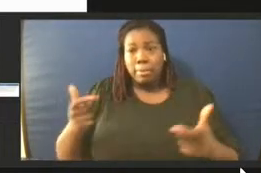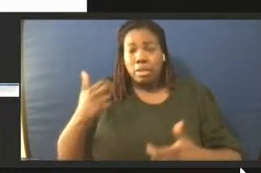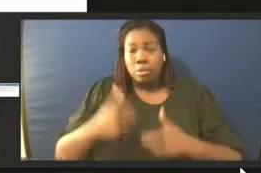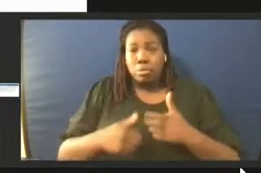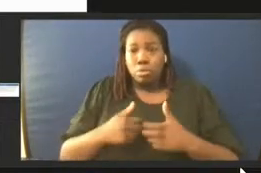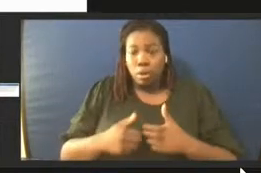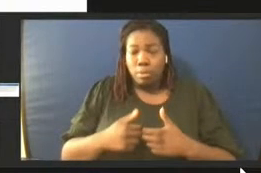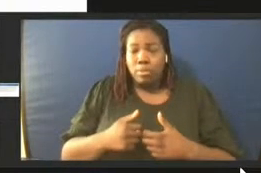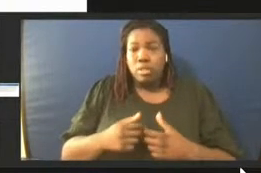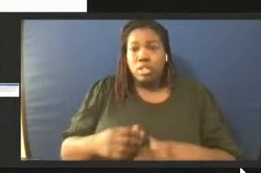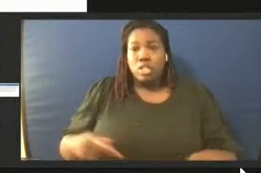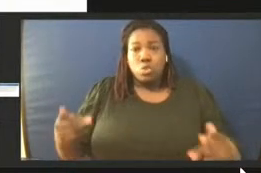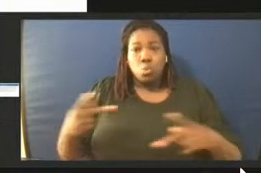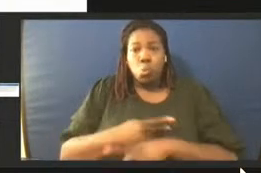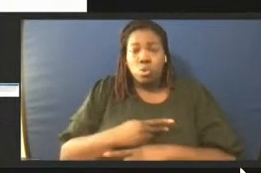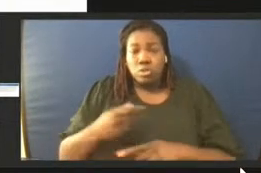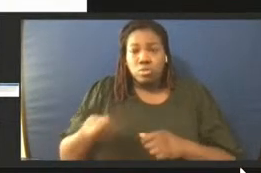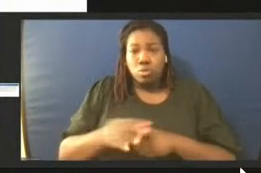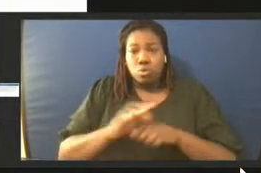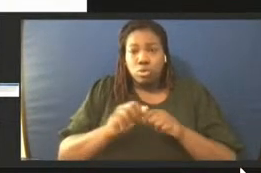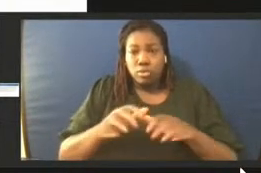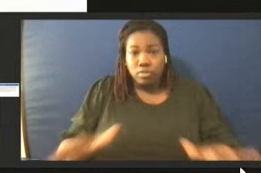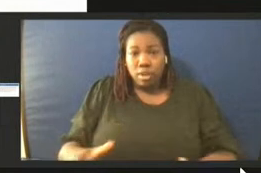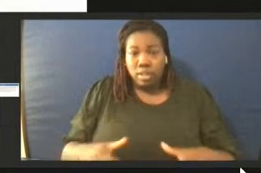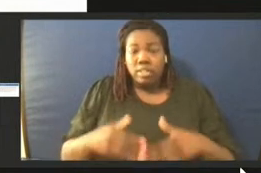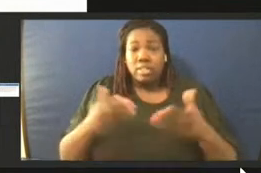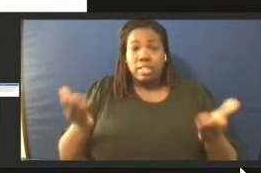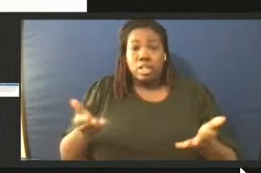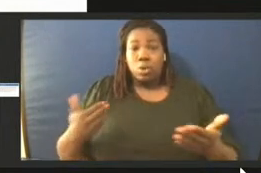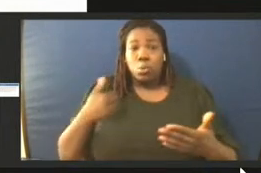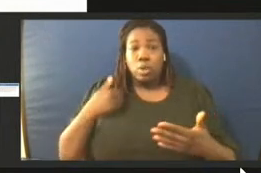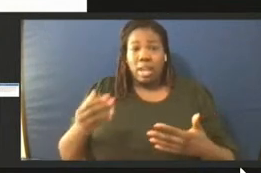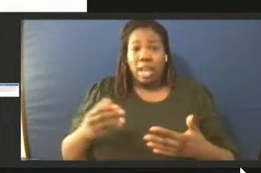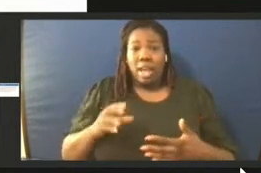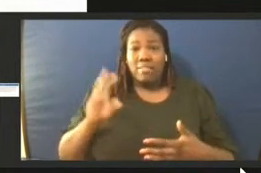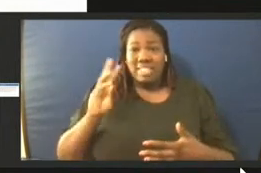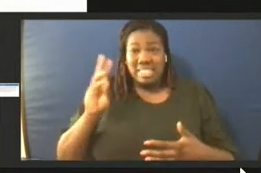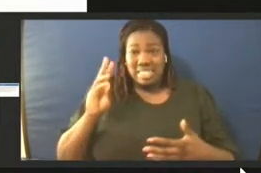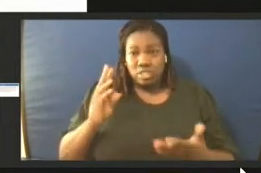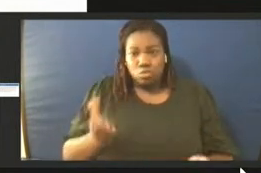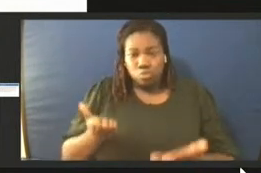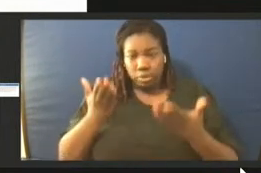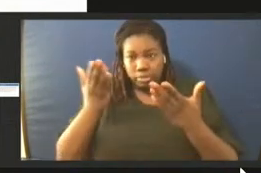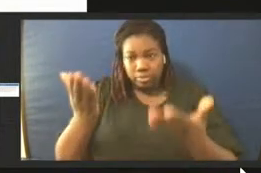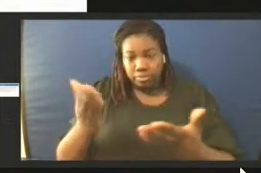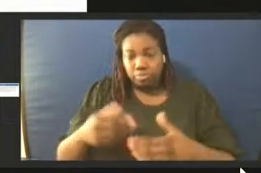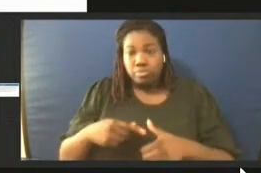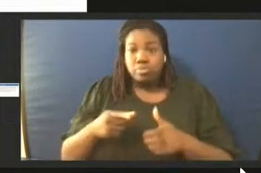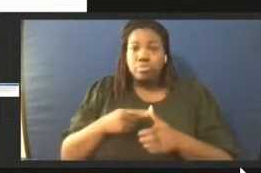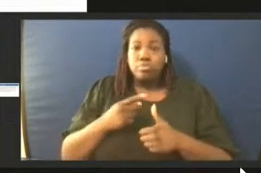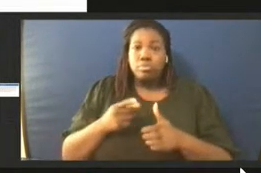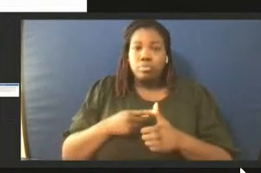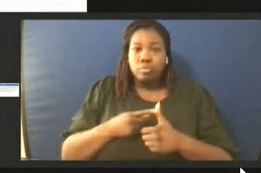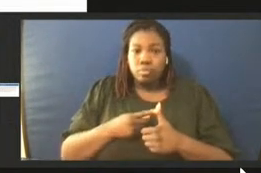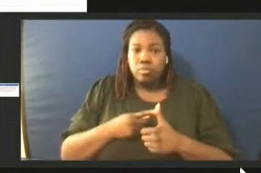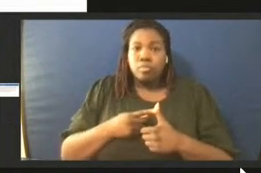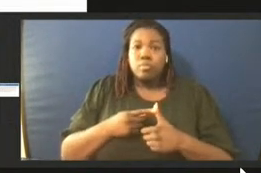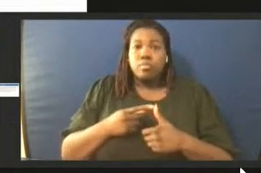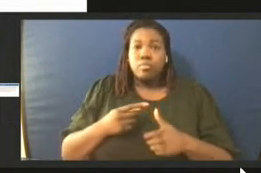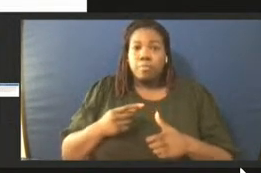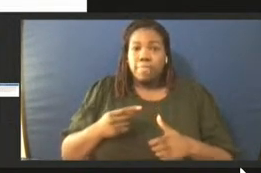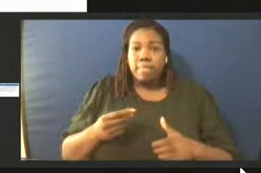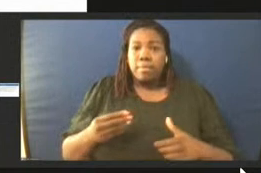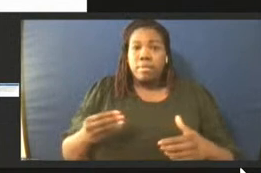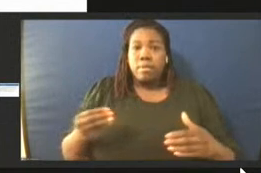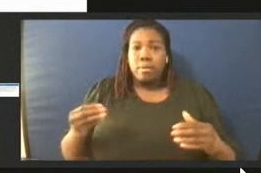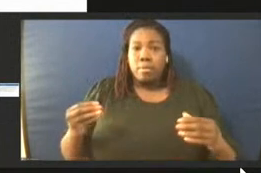by the COVID pandemic. Here we have 6 recommendations. First, to build a strong, more